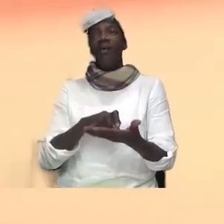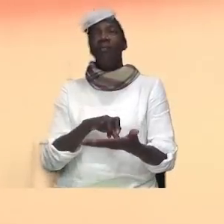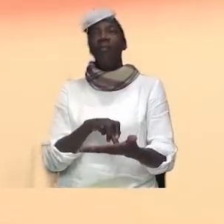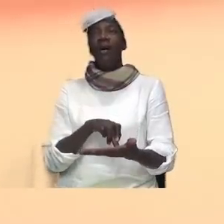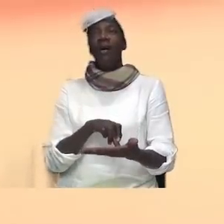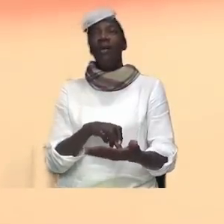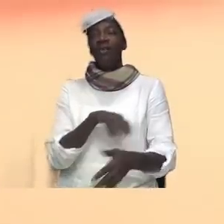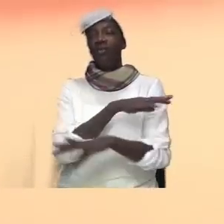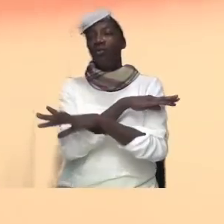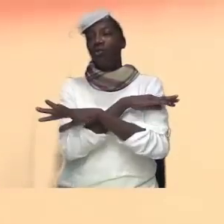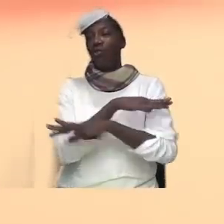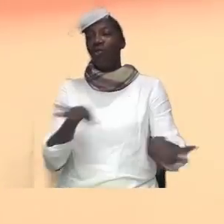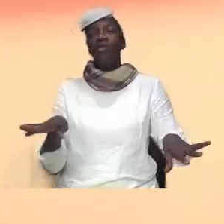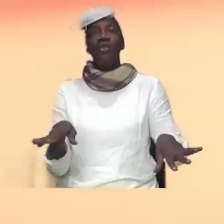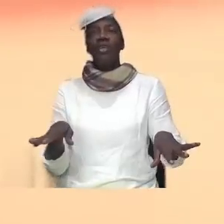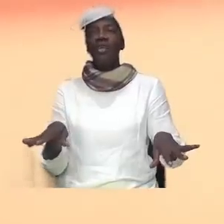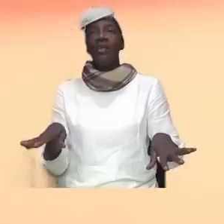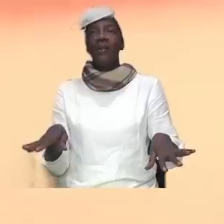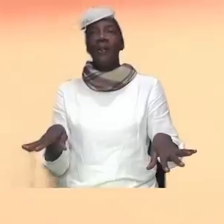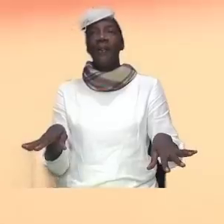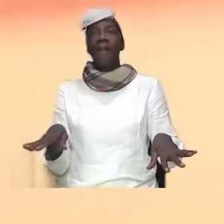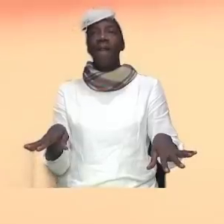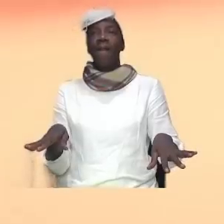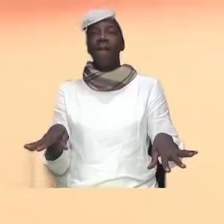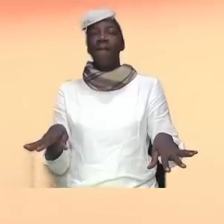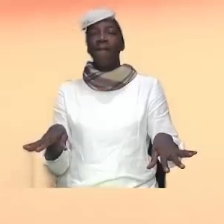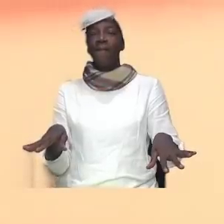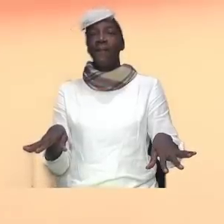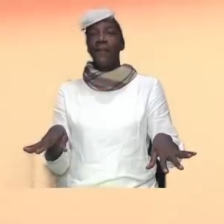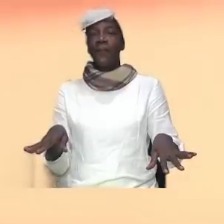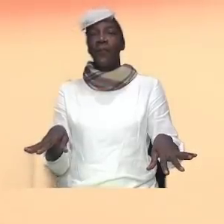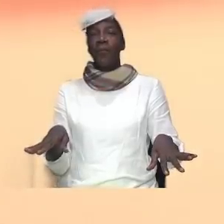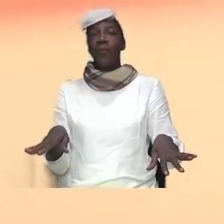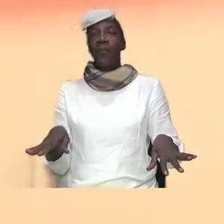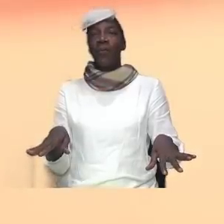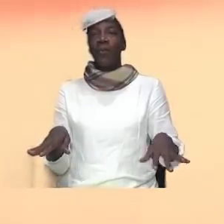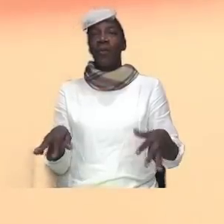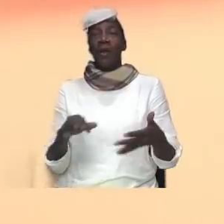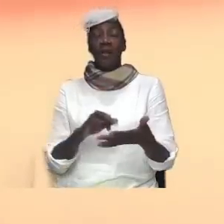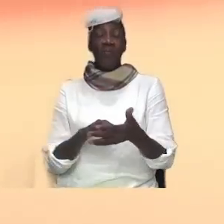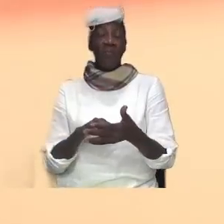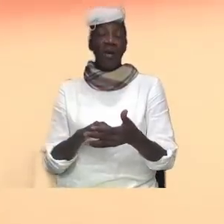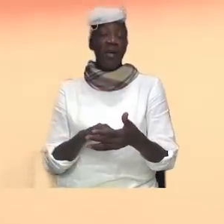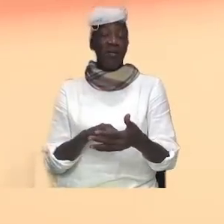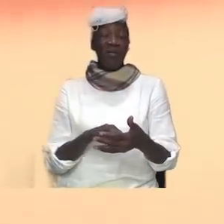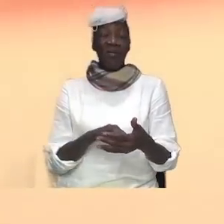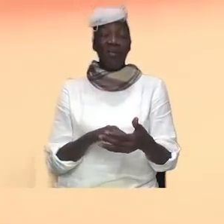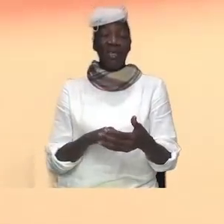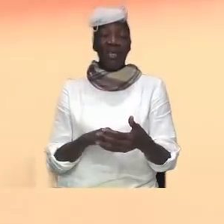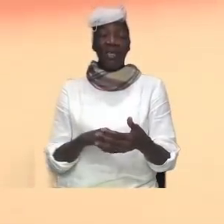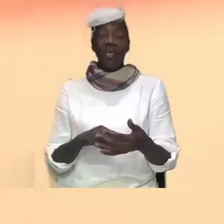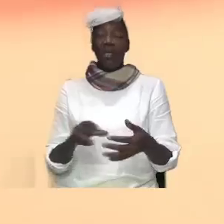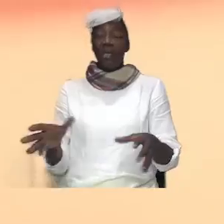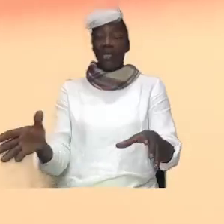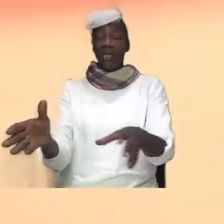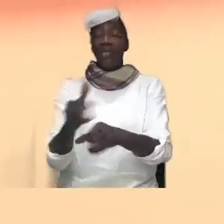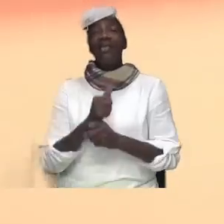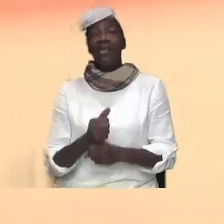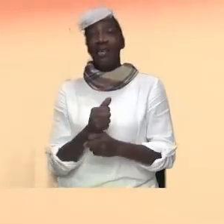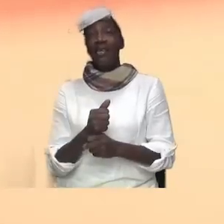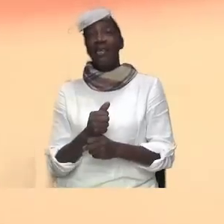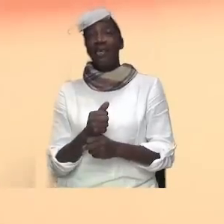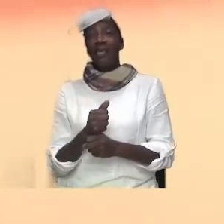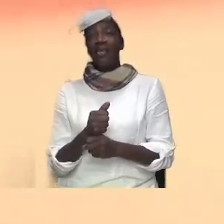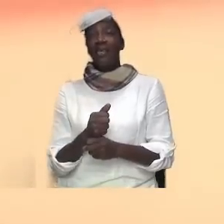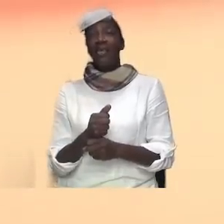Inflation is going to be a moth that is going to eat it out. The money in the account is really